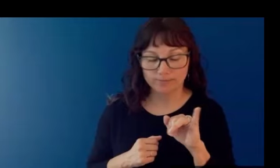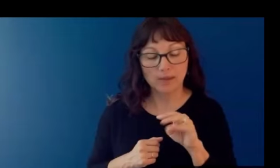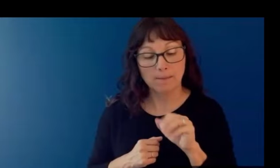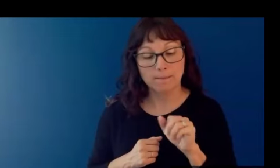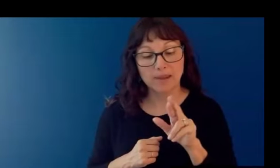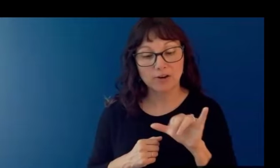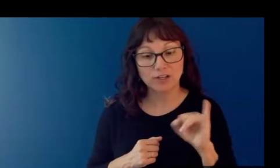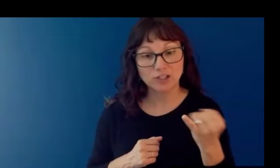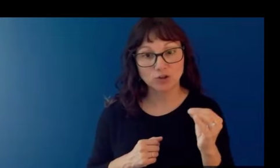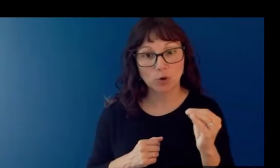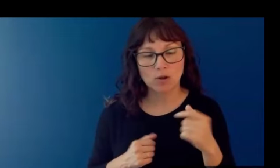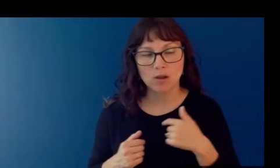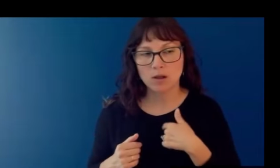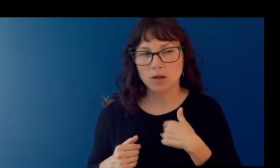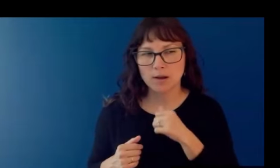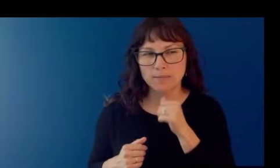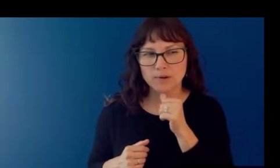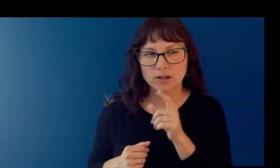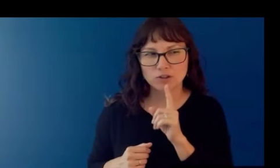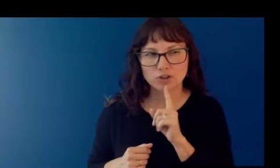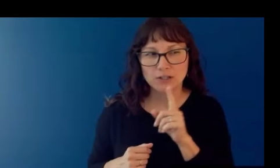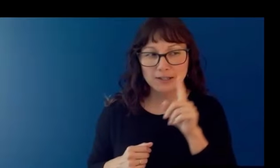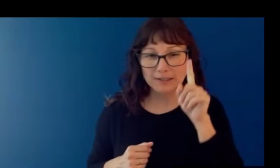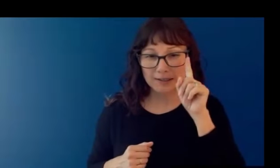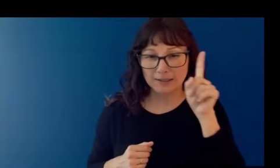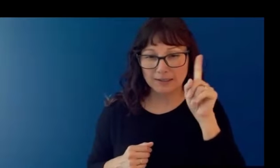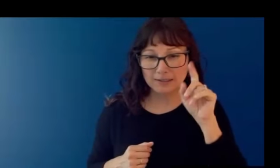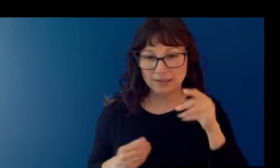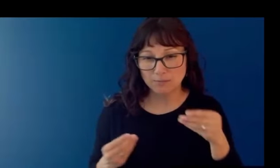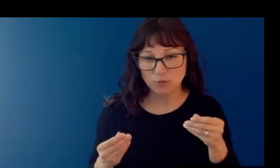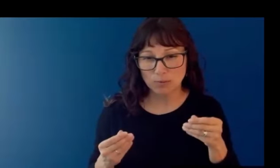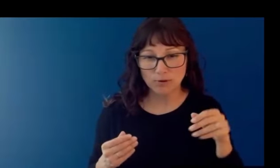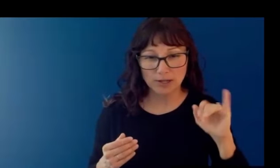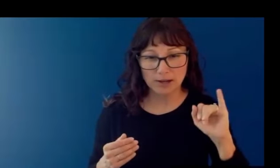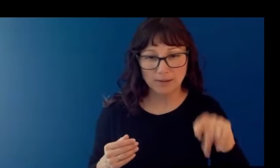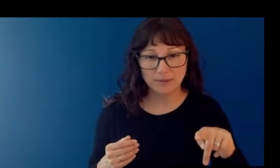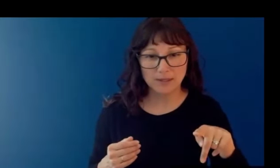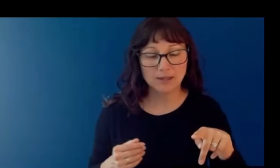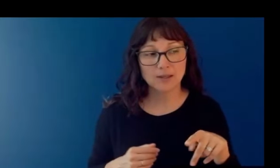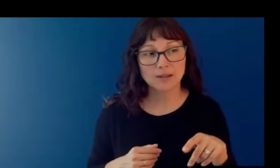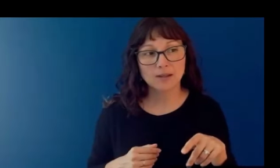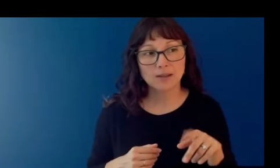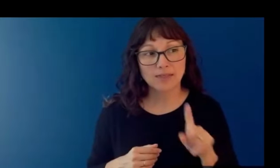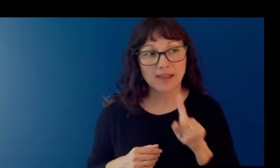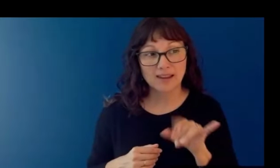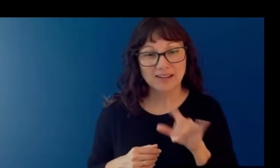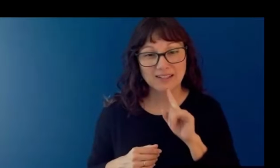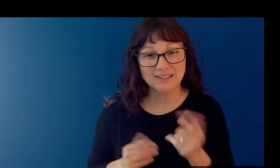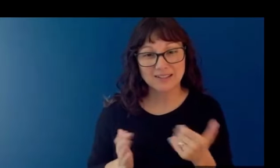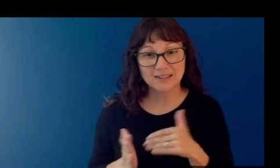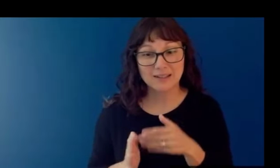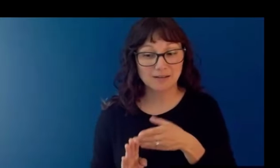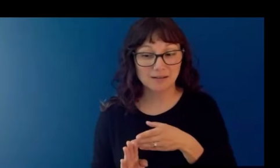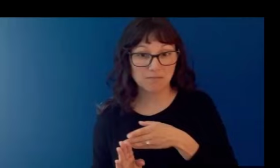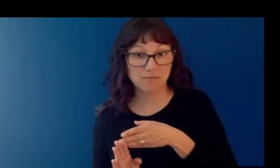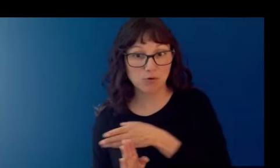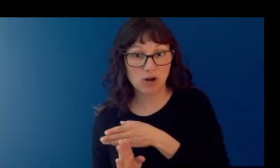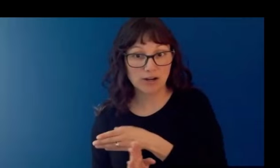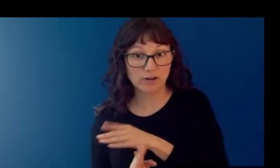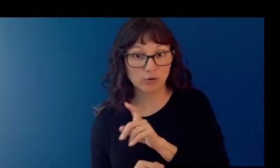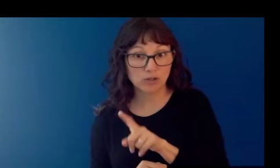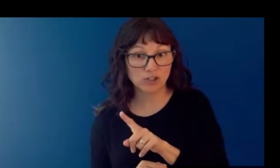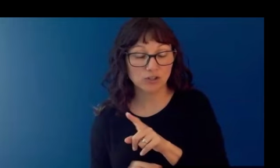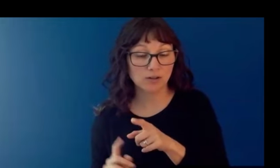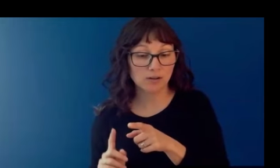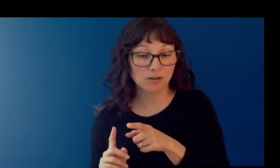I'm not quite sure. Intellectual properties are, again, the prior question was someone